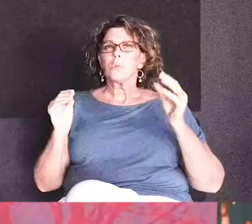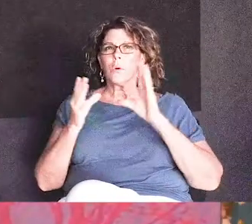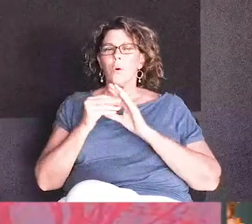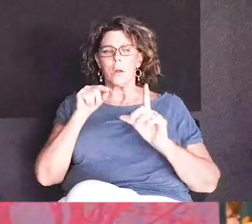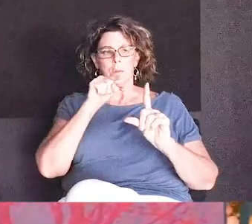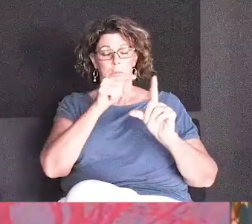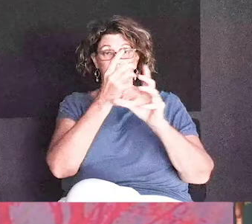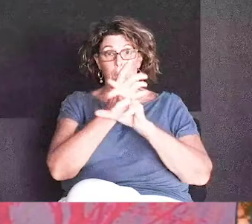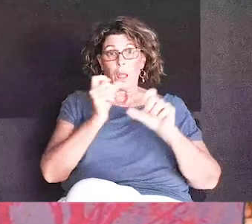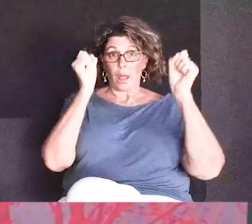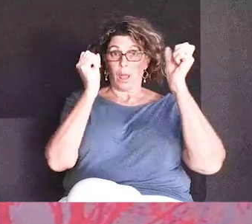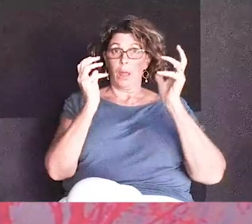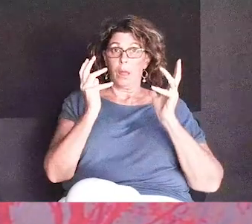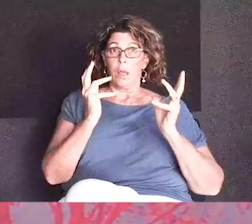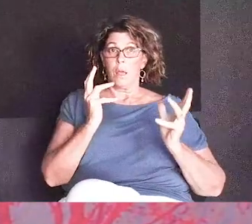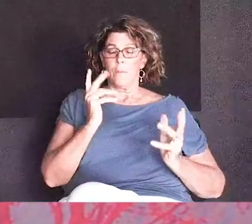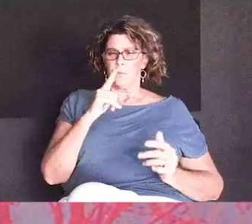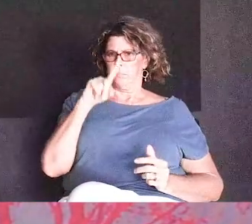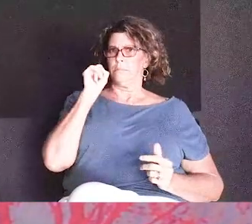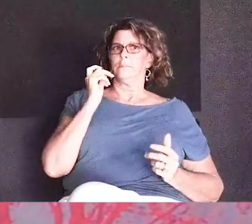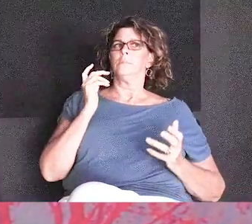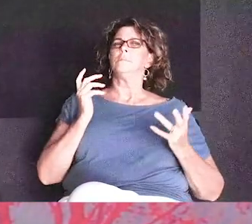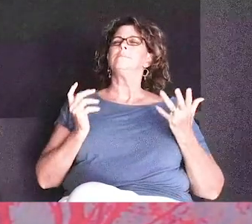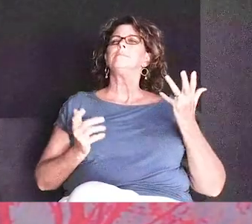stories of the Savior,